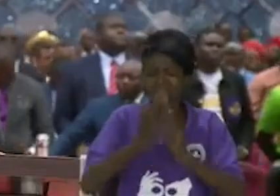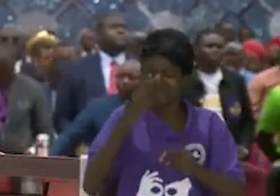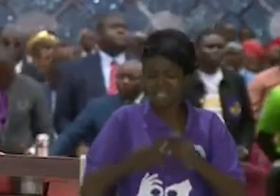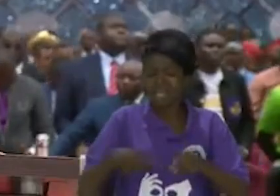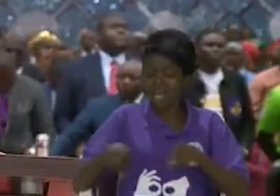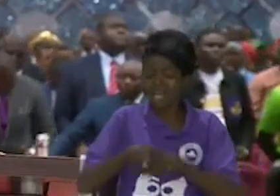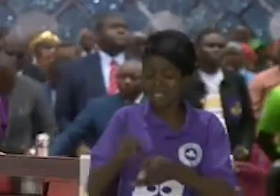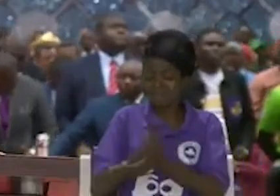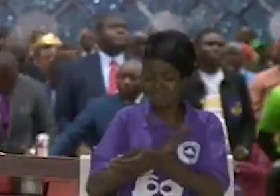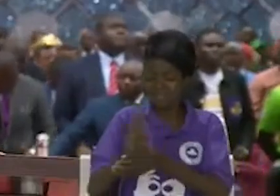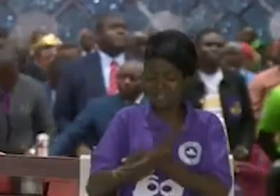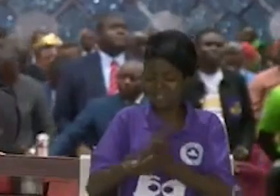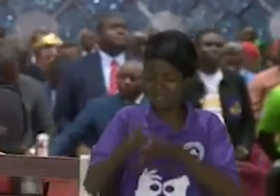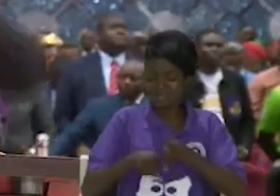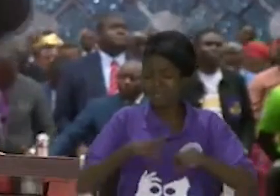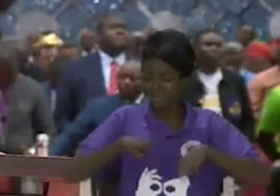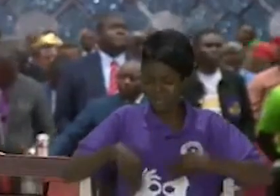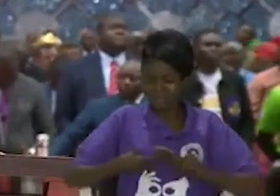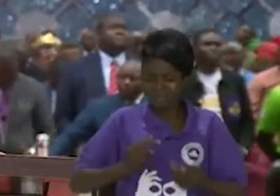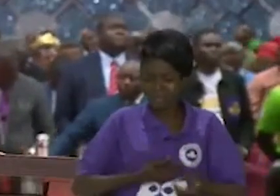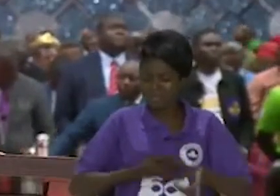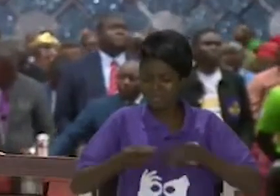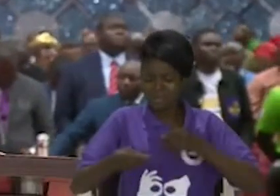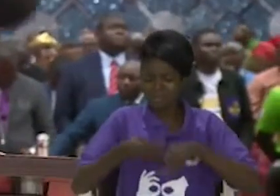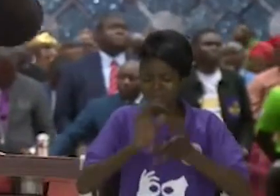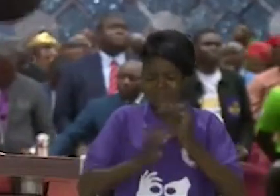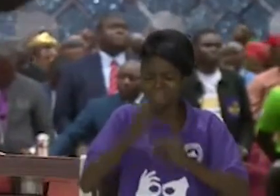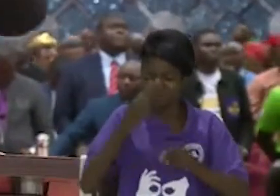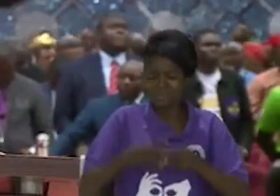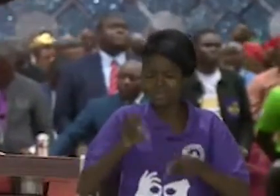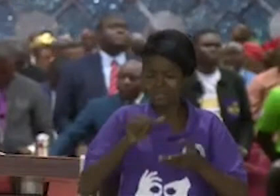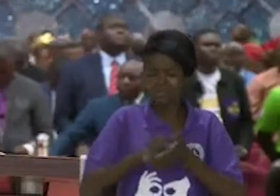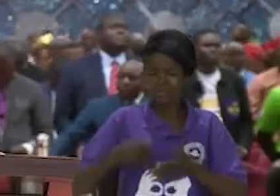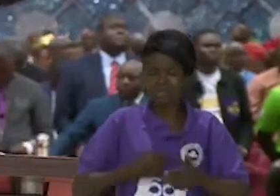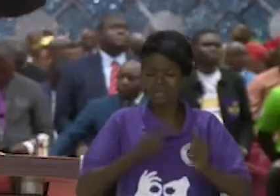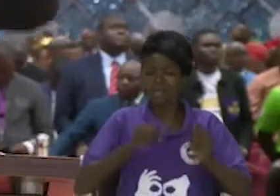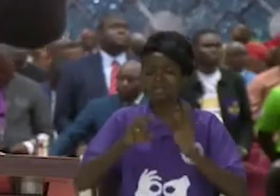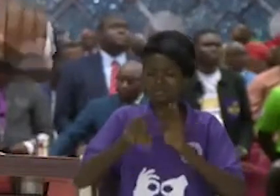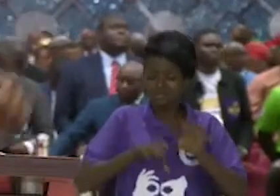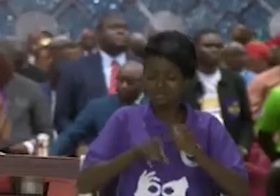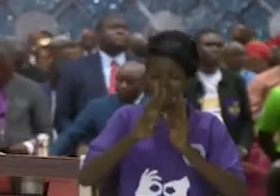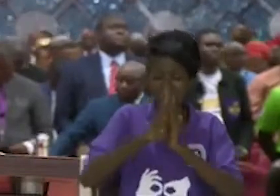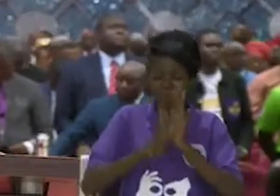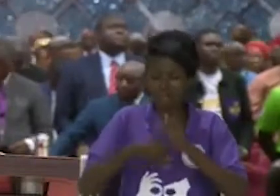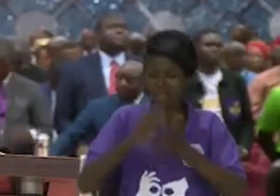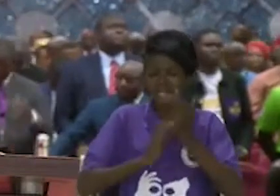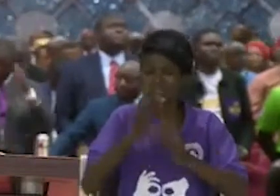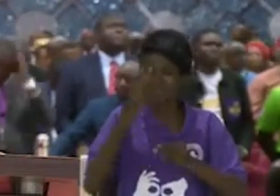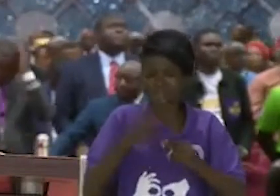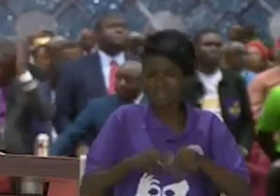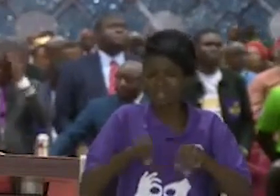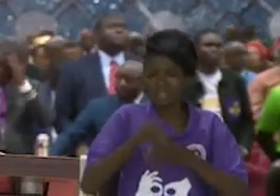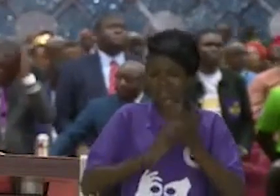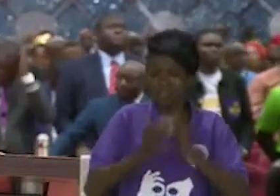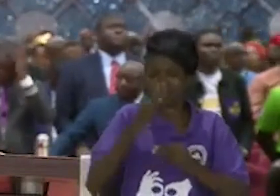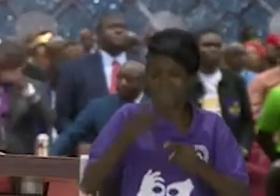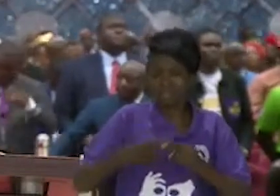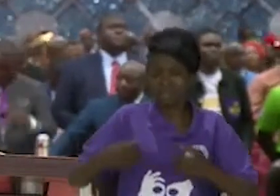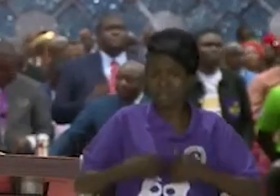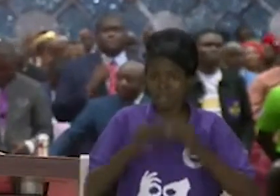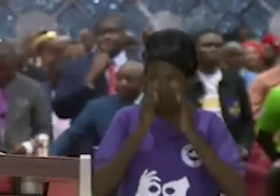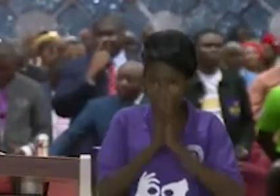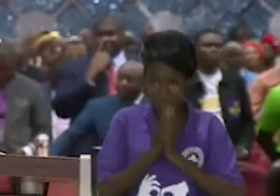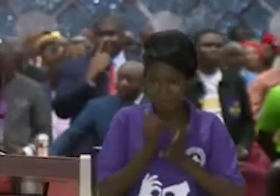business people give us dominion, that we may do your will on the earth as it is in heaven. In Jesus' mighty name, we have